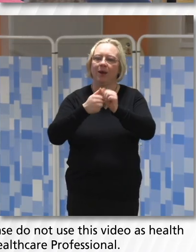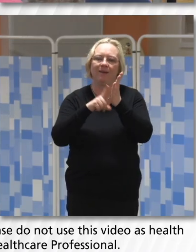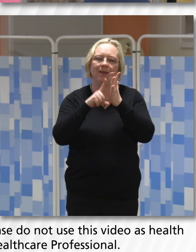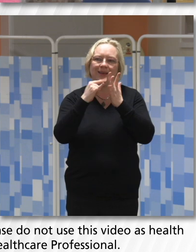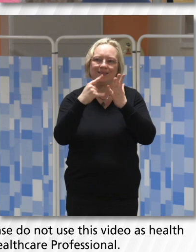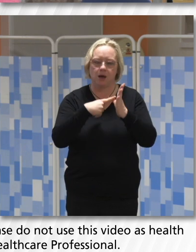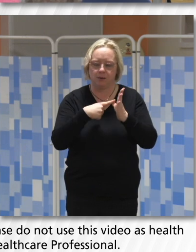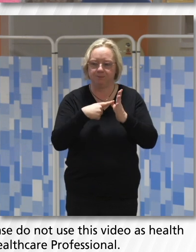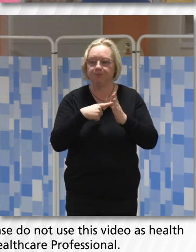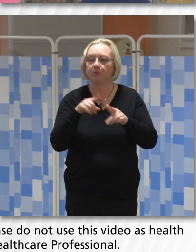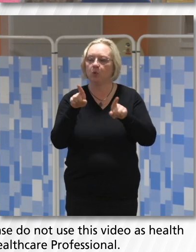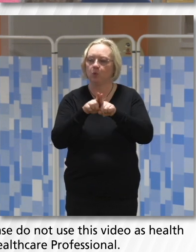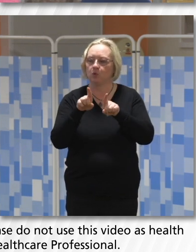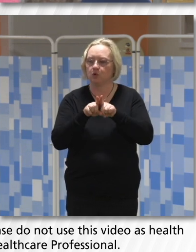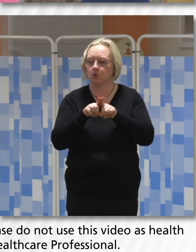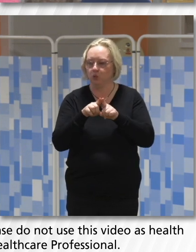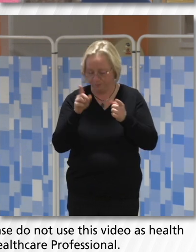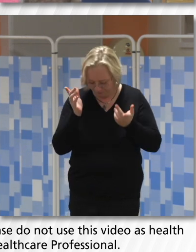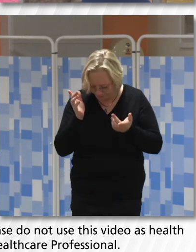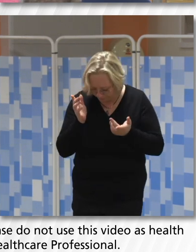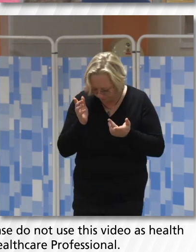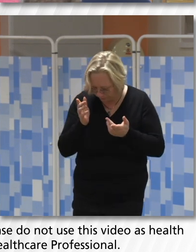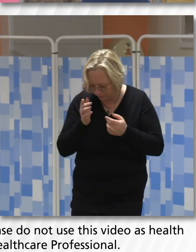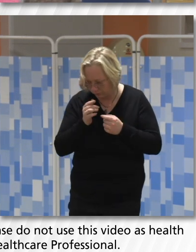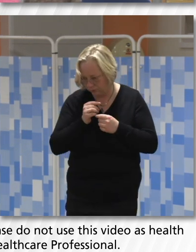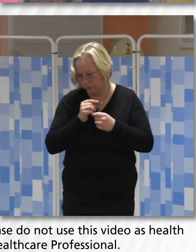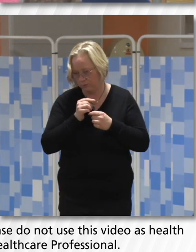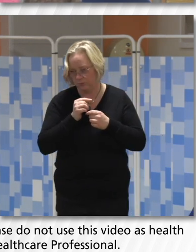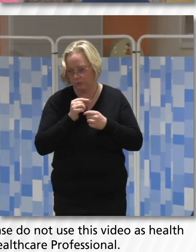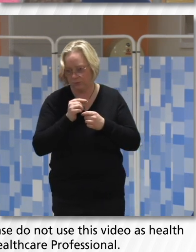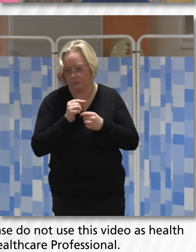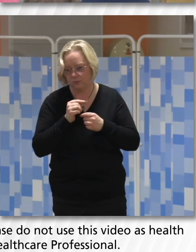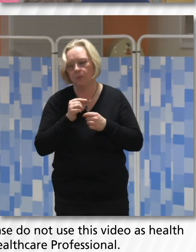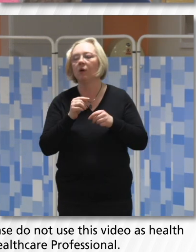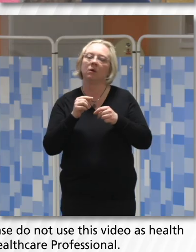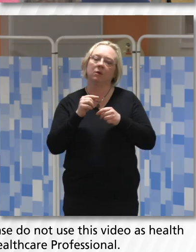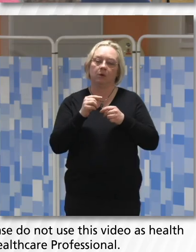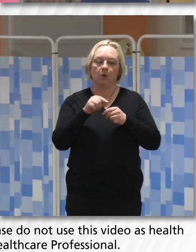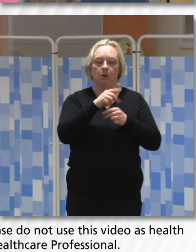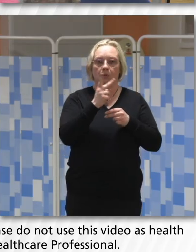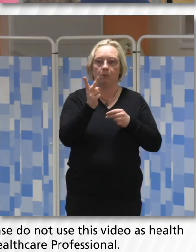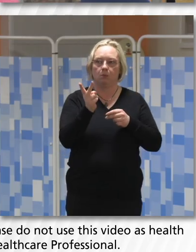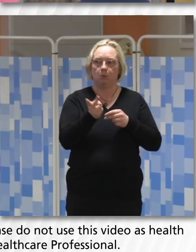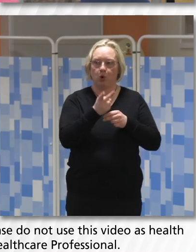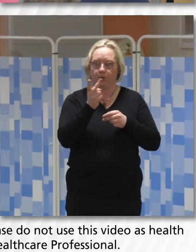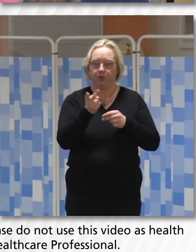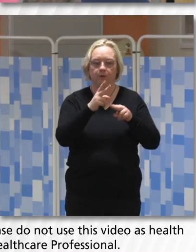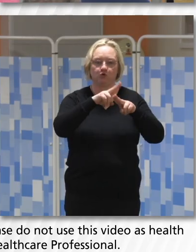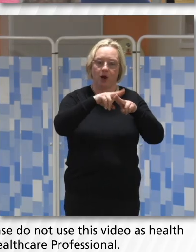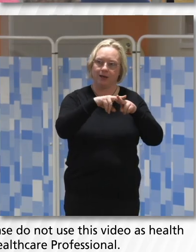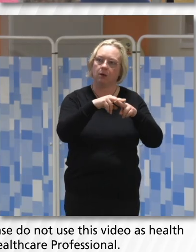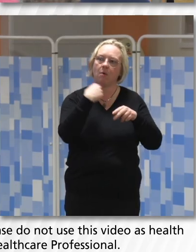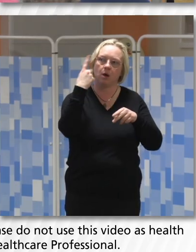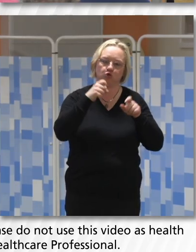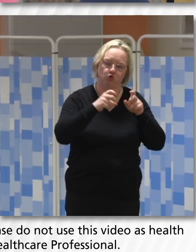also responsible for clinics run at both sites. So on a Friday at London